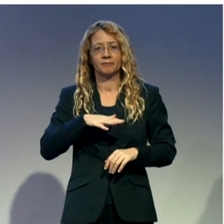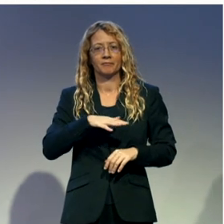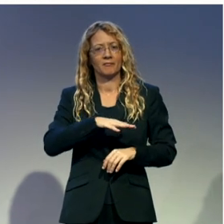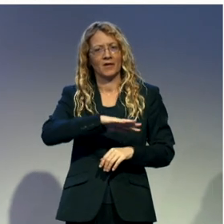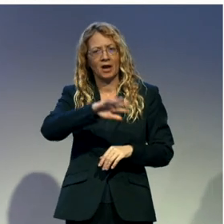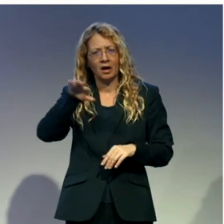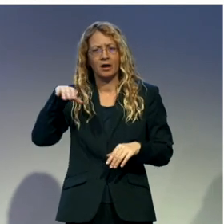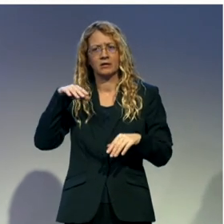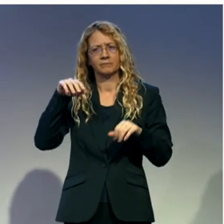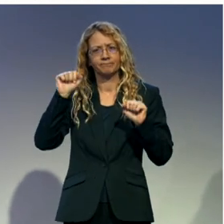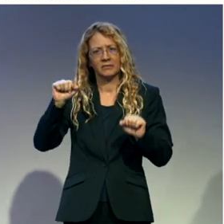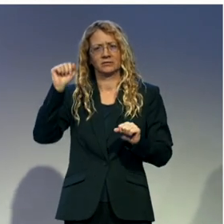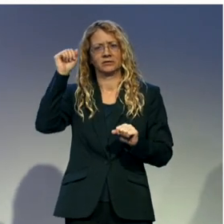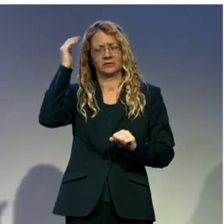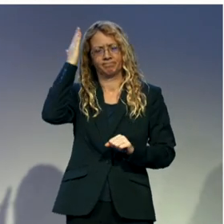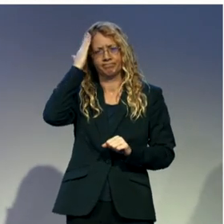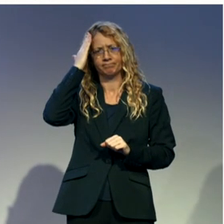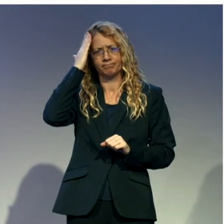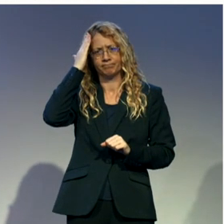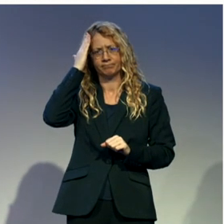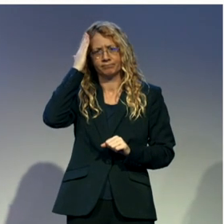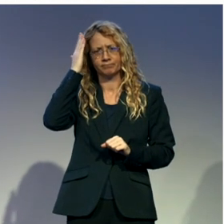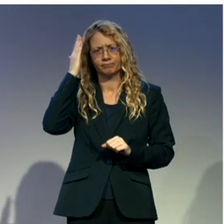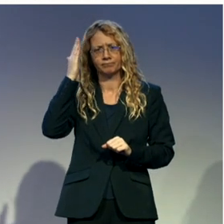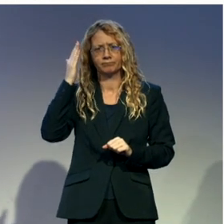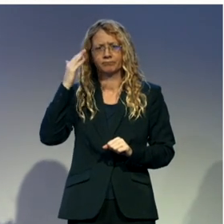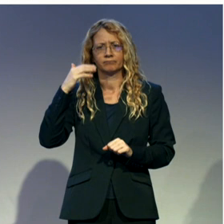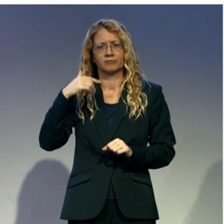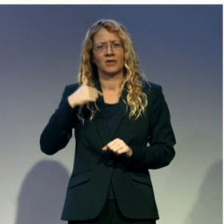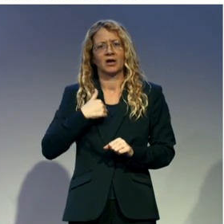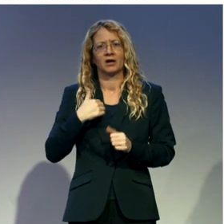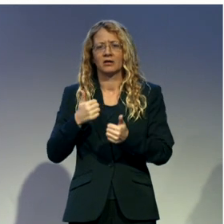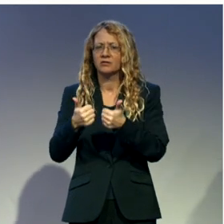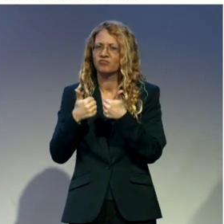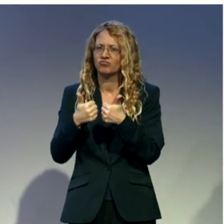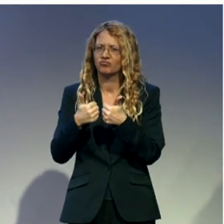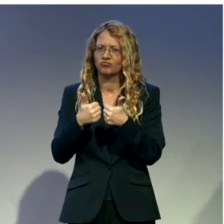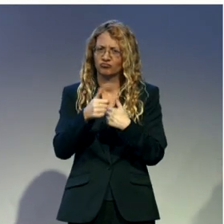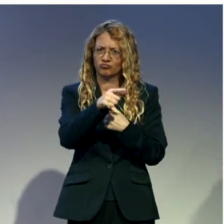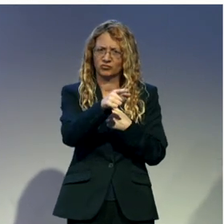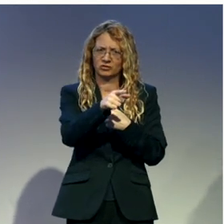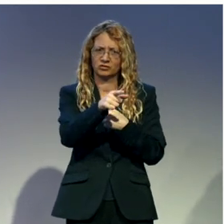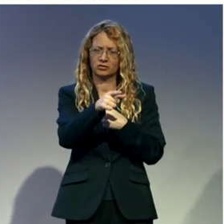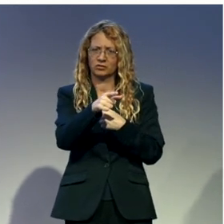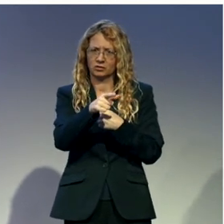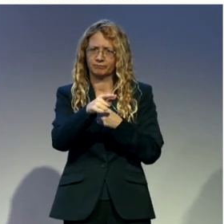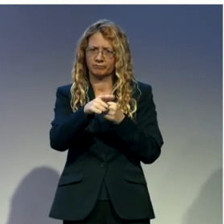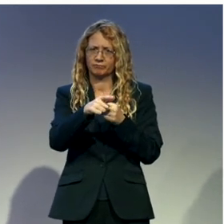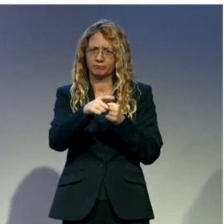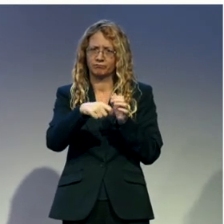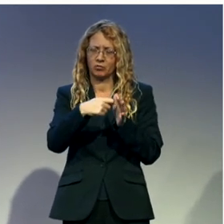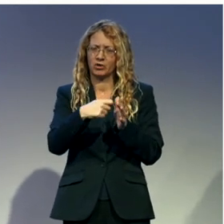it. I am a part of it because I look forward for the blind woman to actually